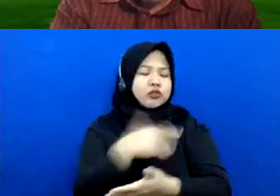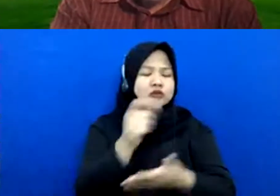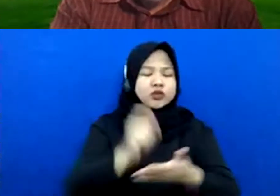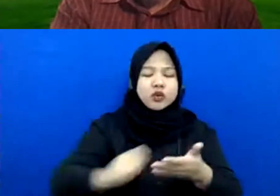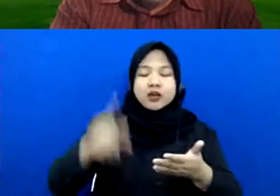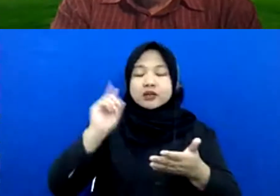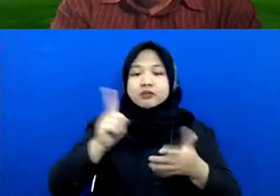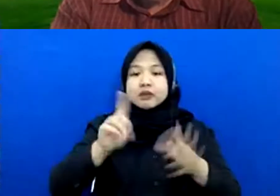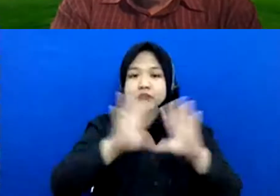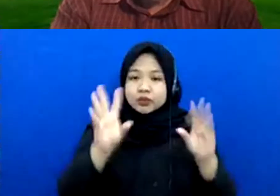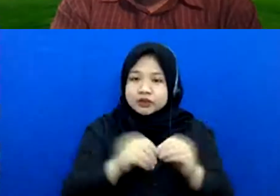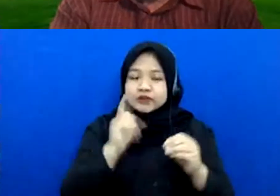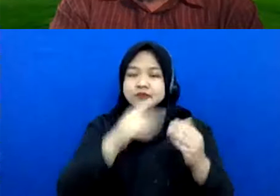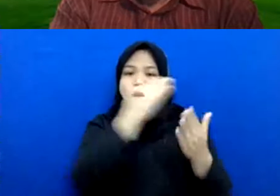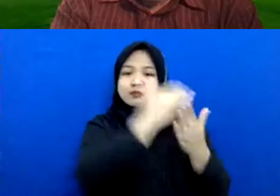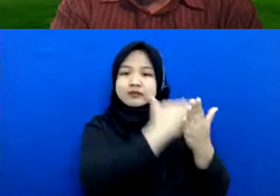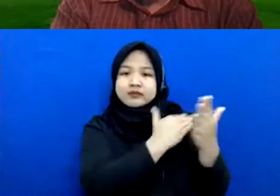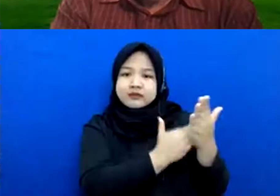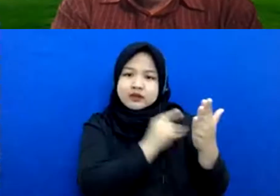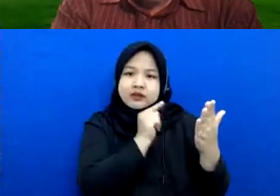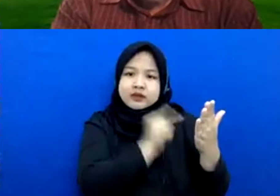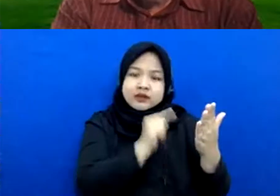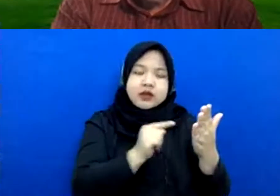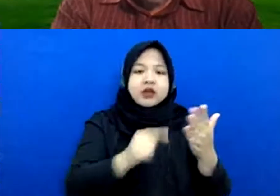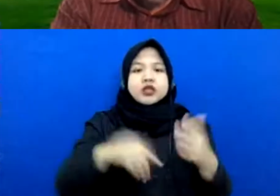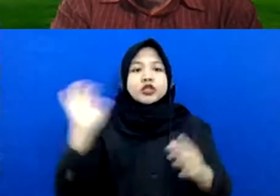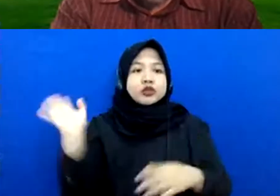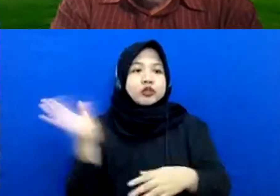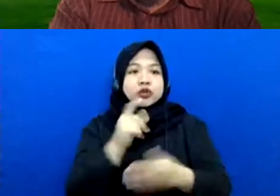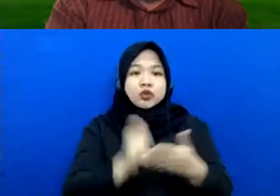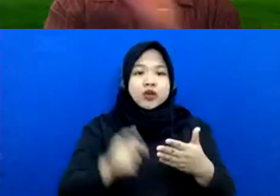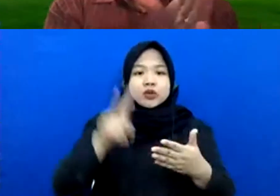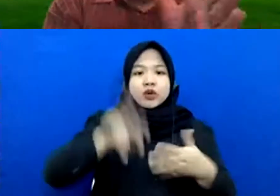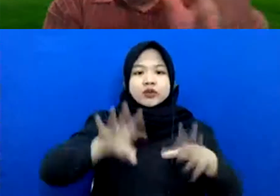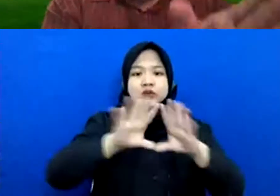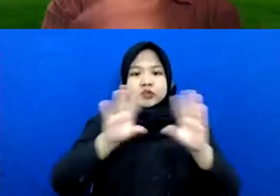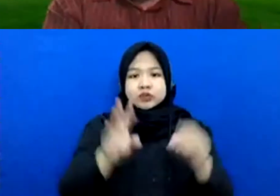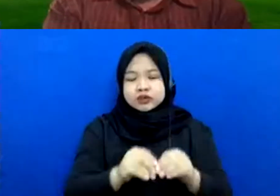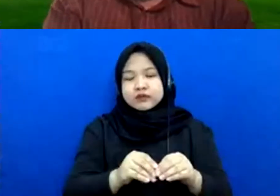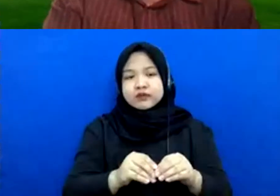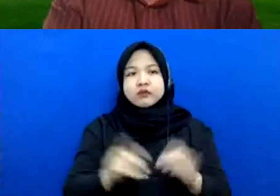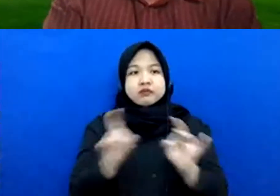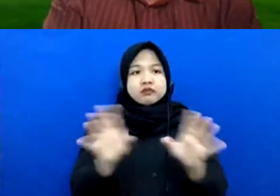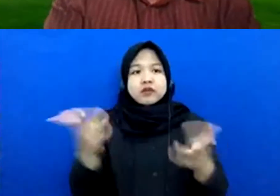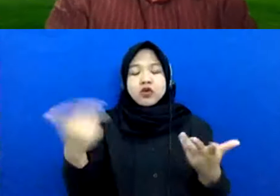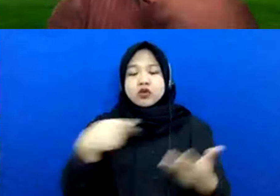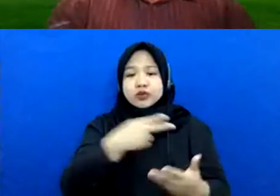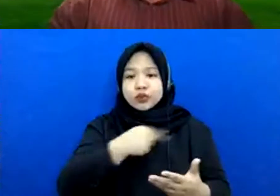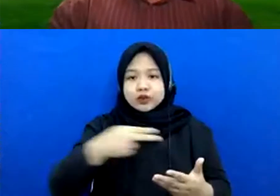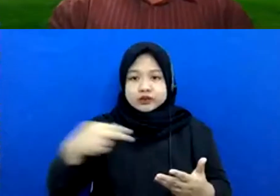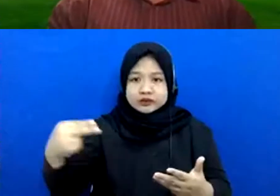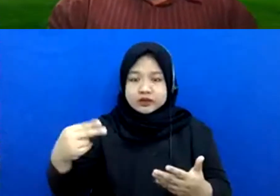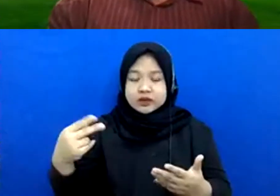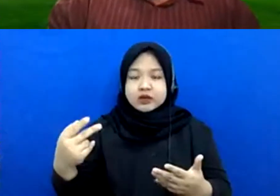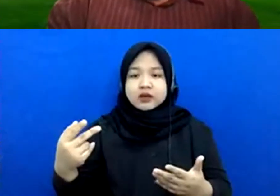you have to enrol students. It's against the law not to enrol a student. So whereas I know in Indonesia, well,